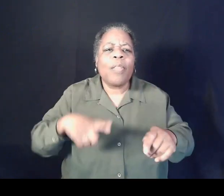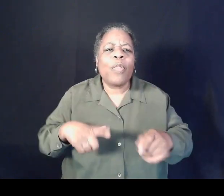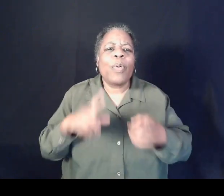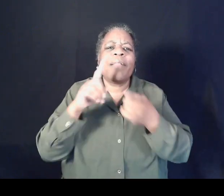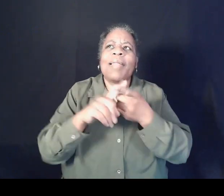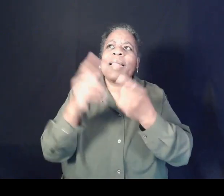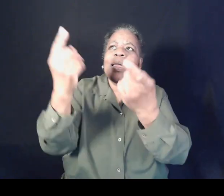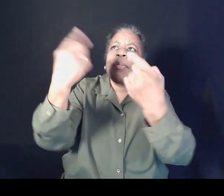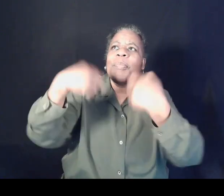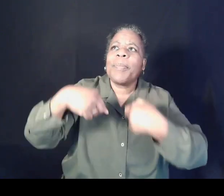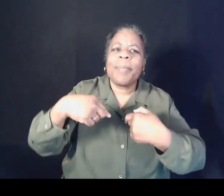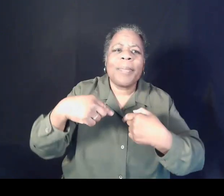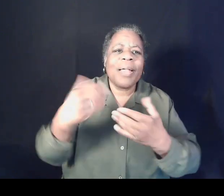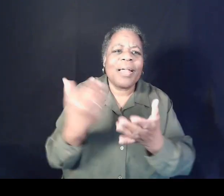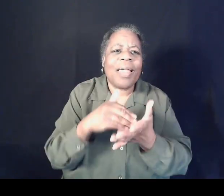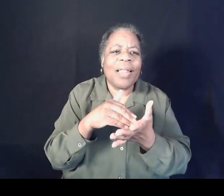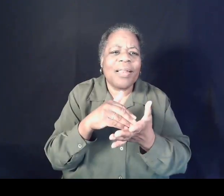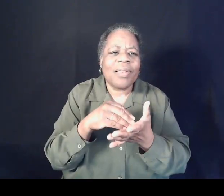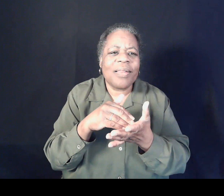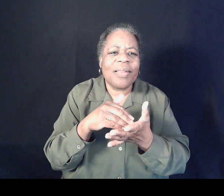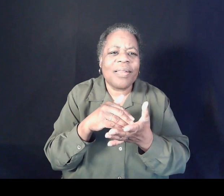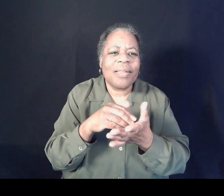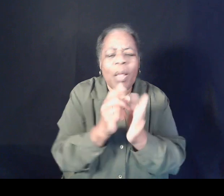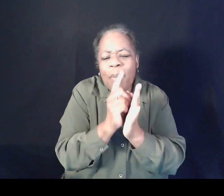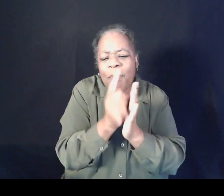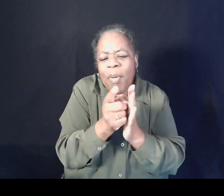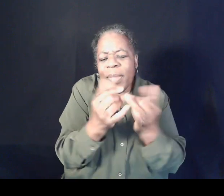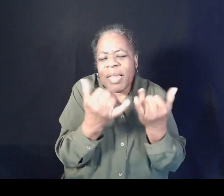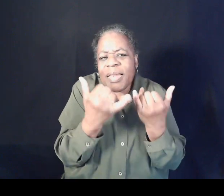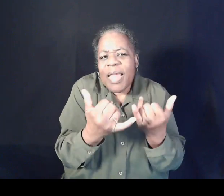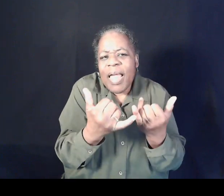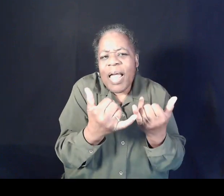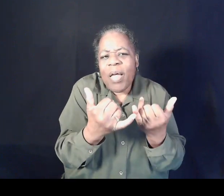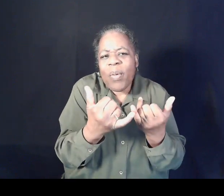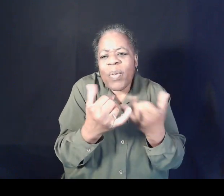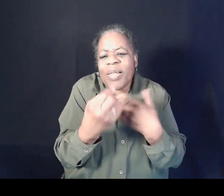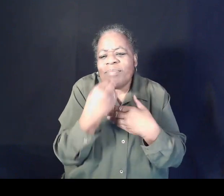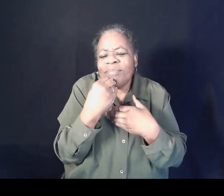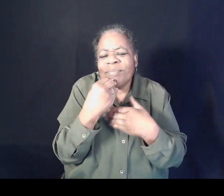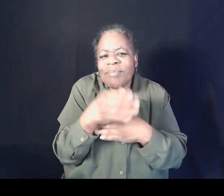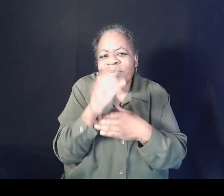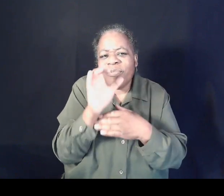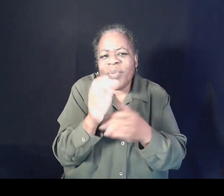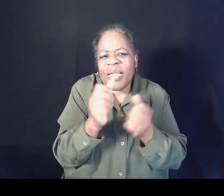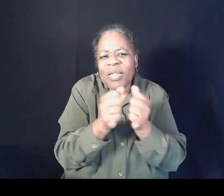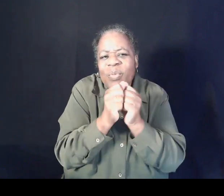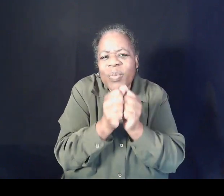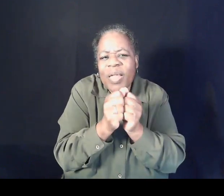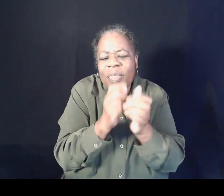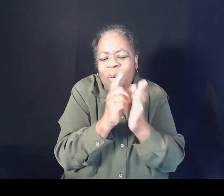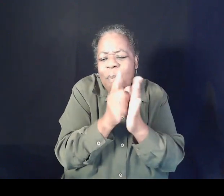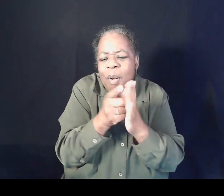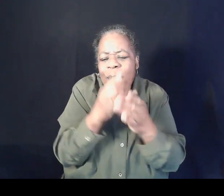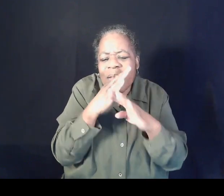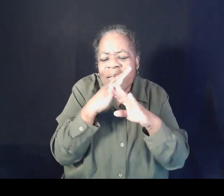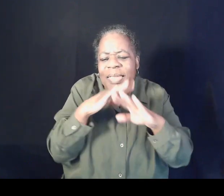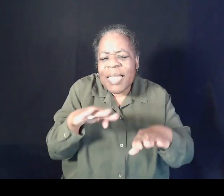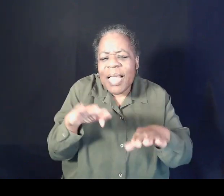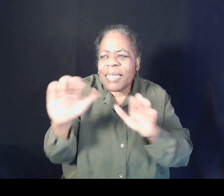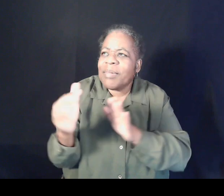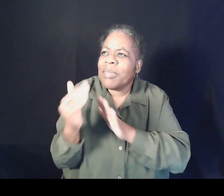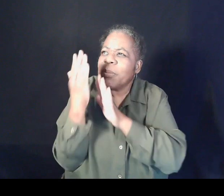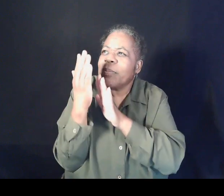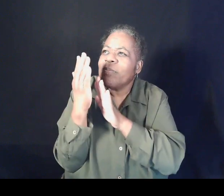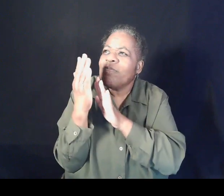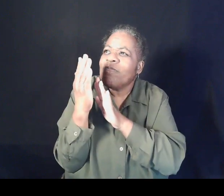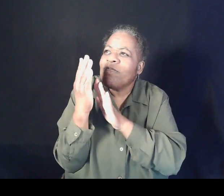again." Let's take a moment to take the elements together and have a moment of silence just to be in his presence.